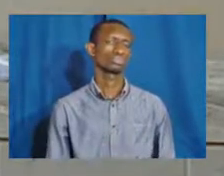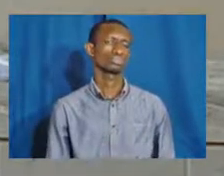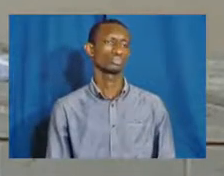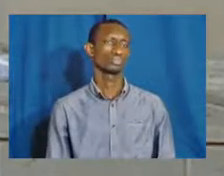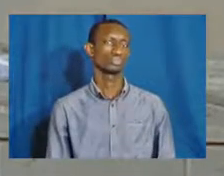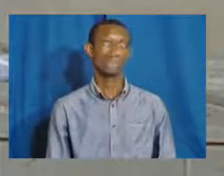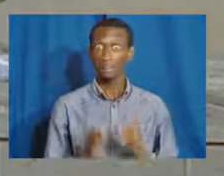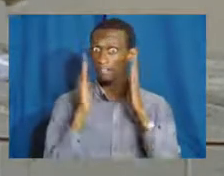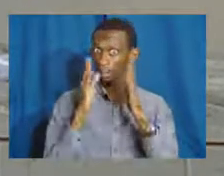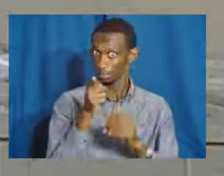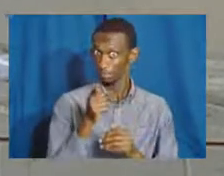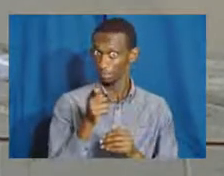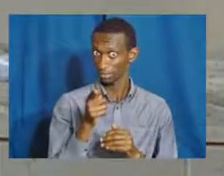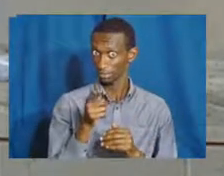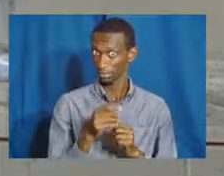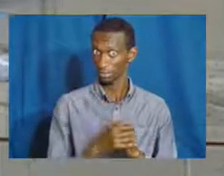Are we together?